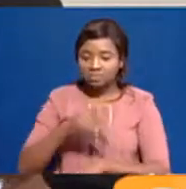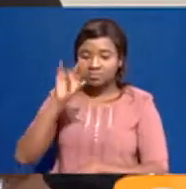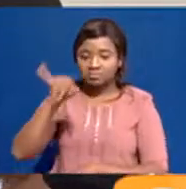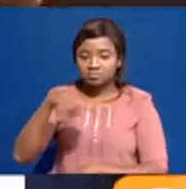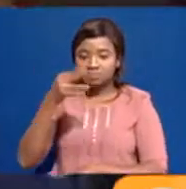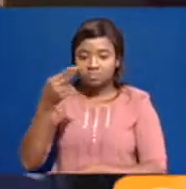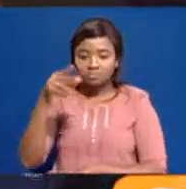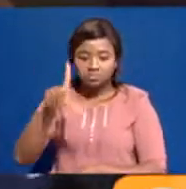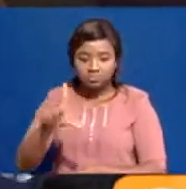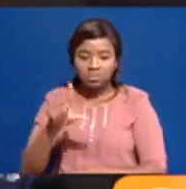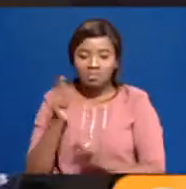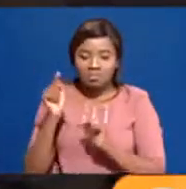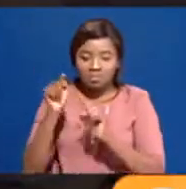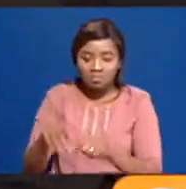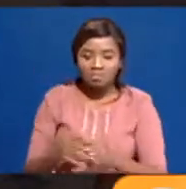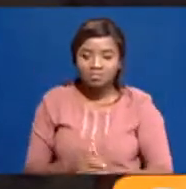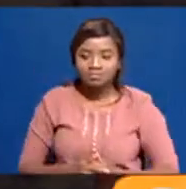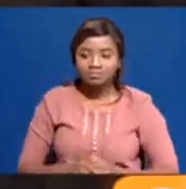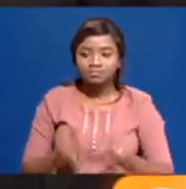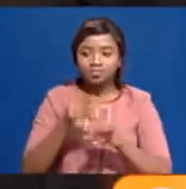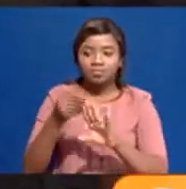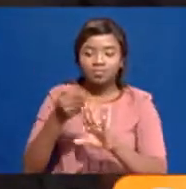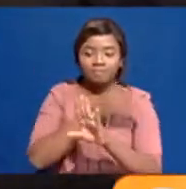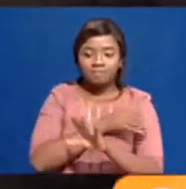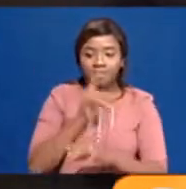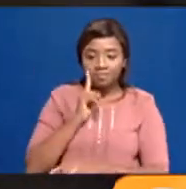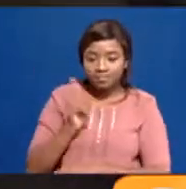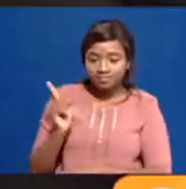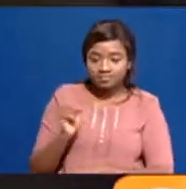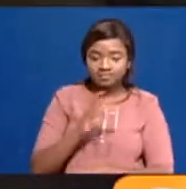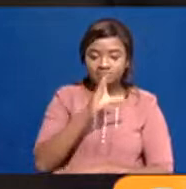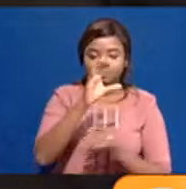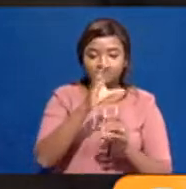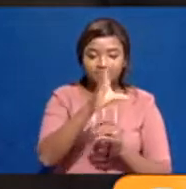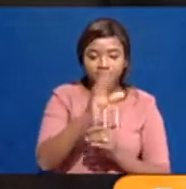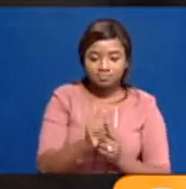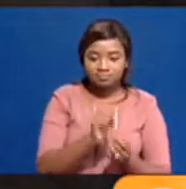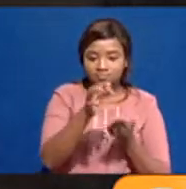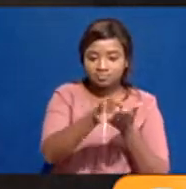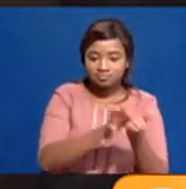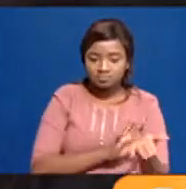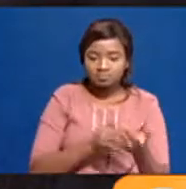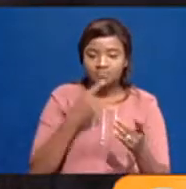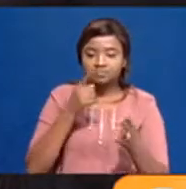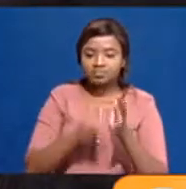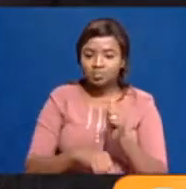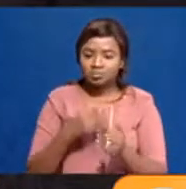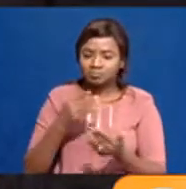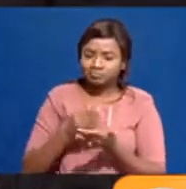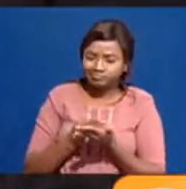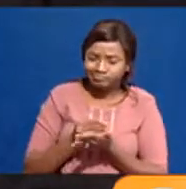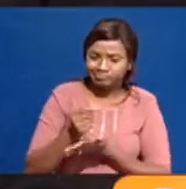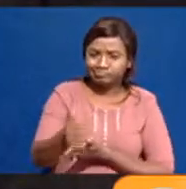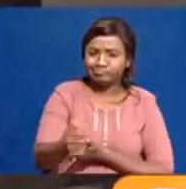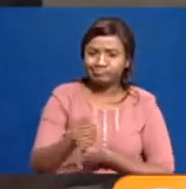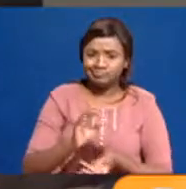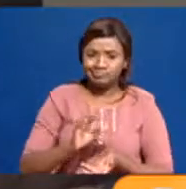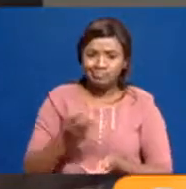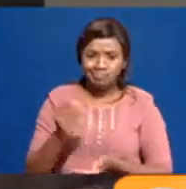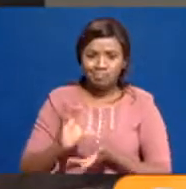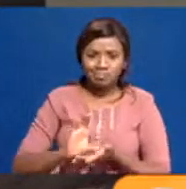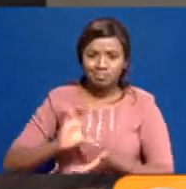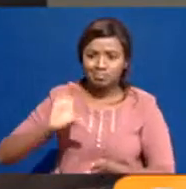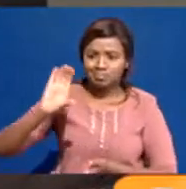in person. The former Treasury boss also defended the bulk expenditure that was undertaken by the previous